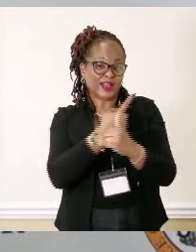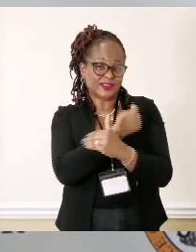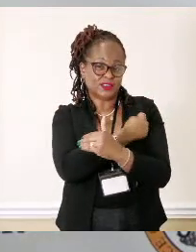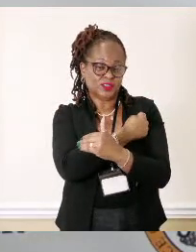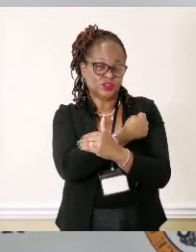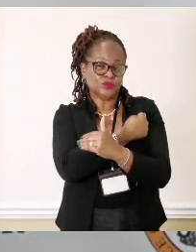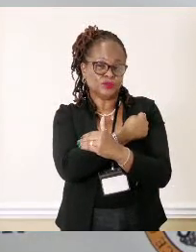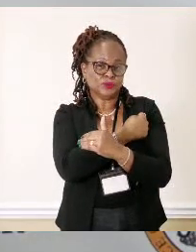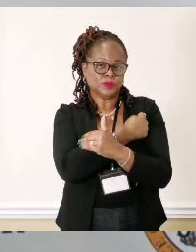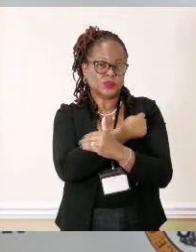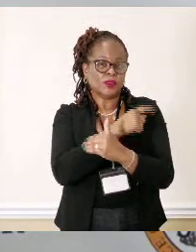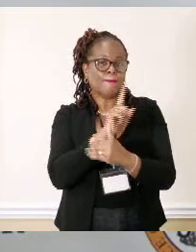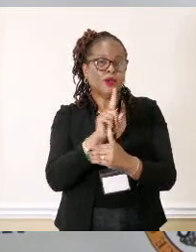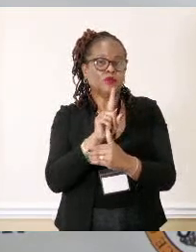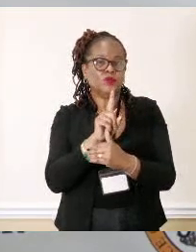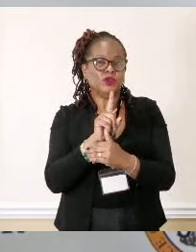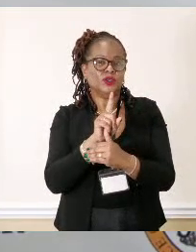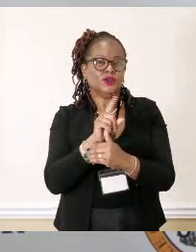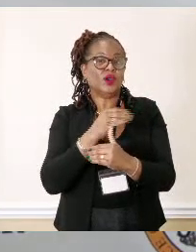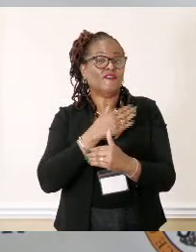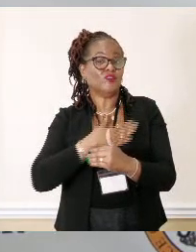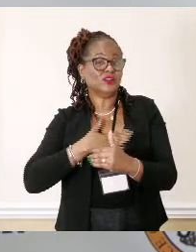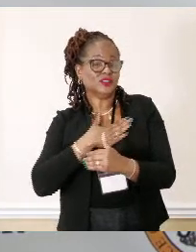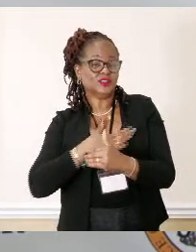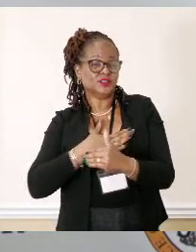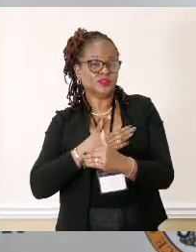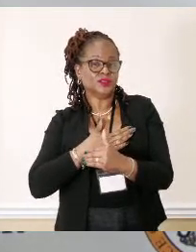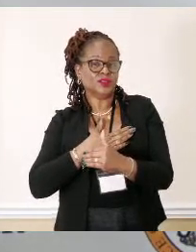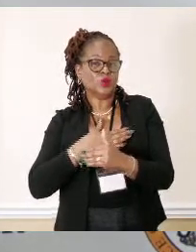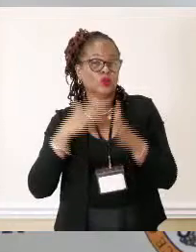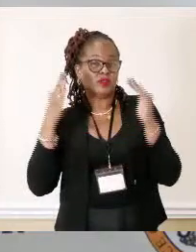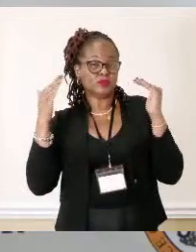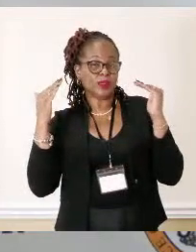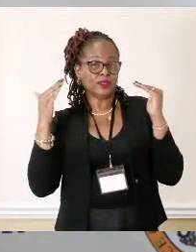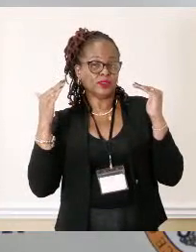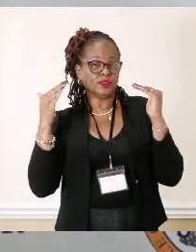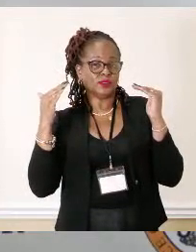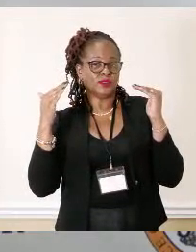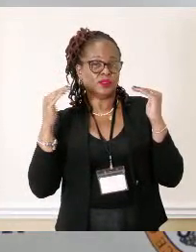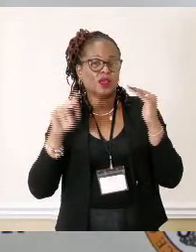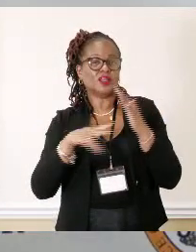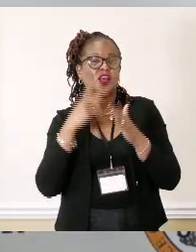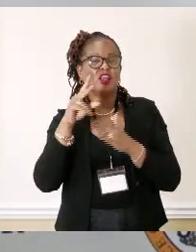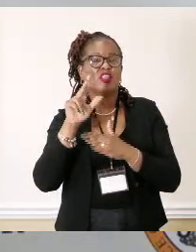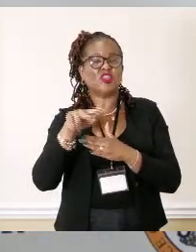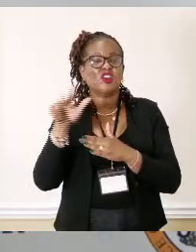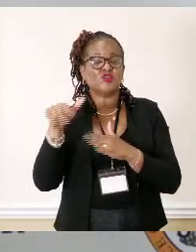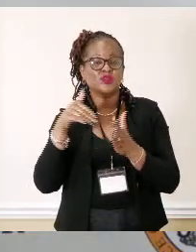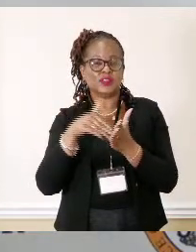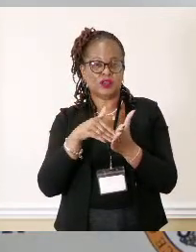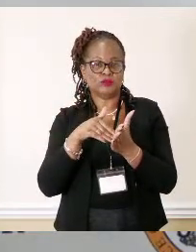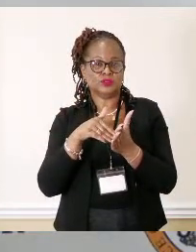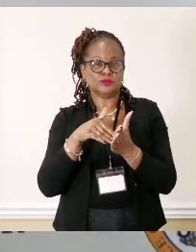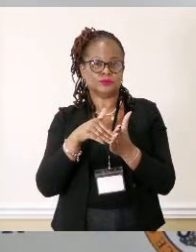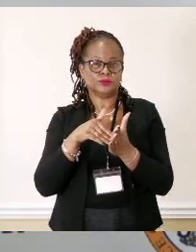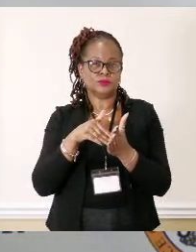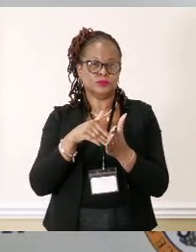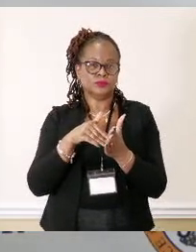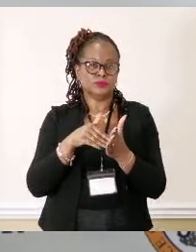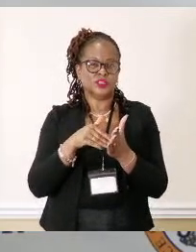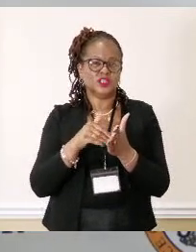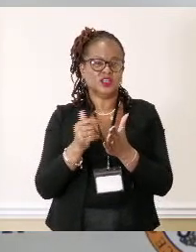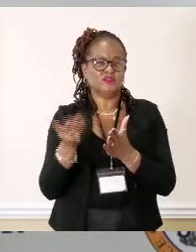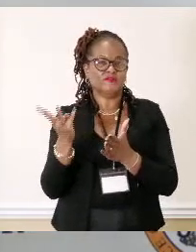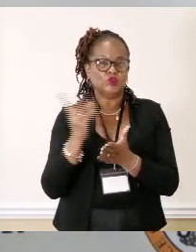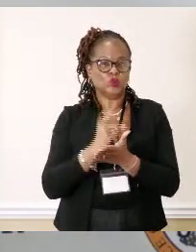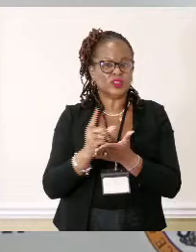vaccination. But we are really fortunate in that we're expecting another 33,000 within the coming week